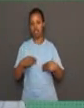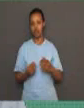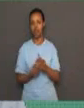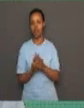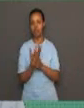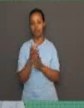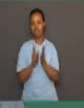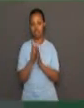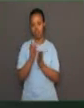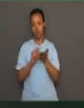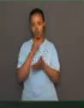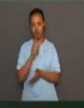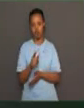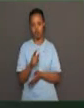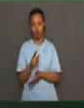unique structures.